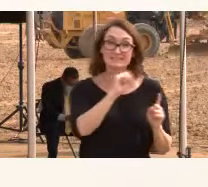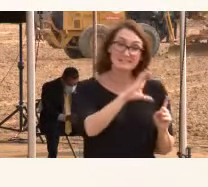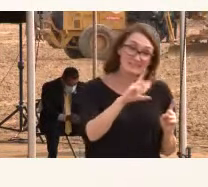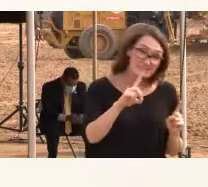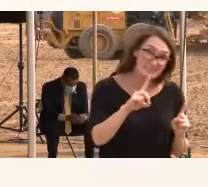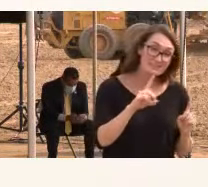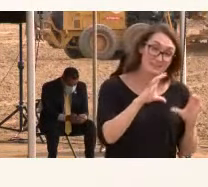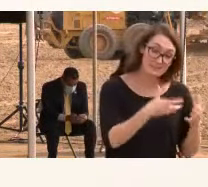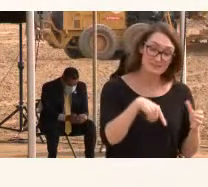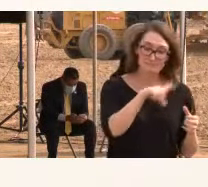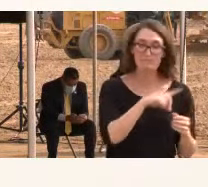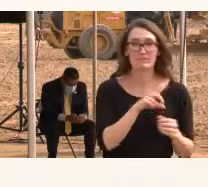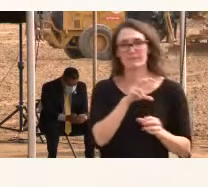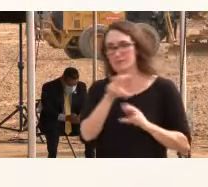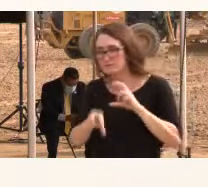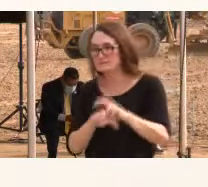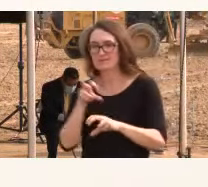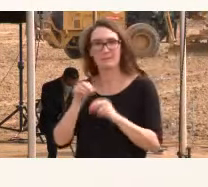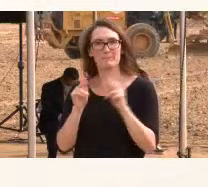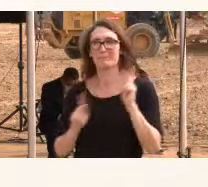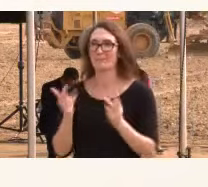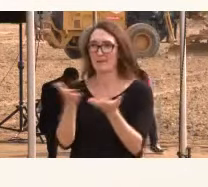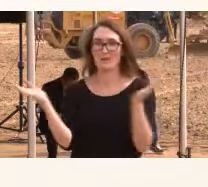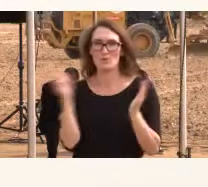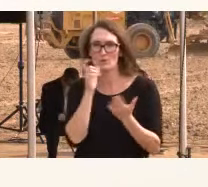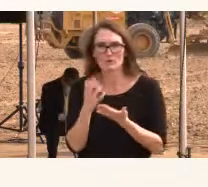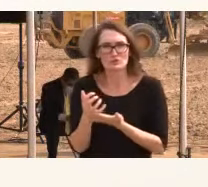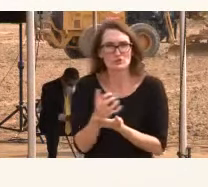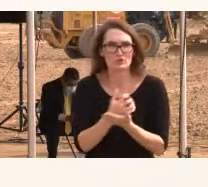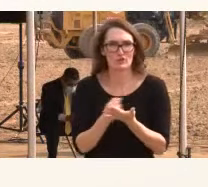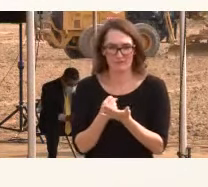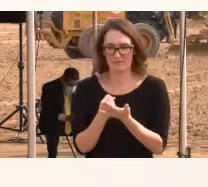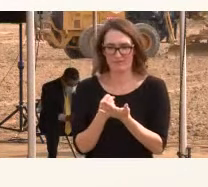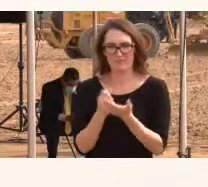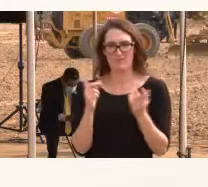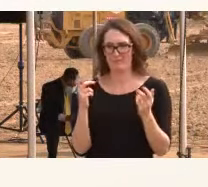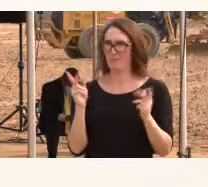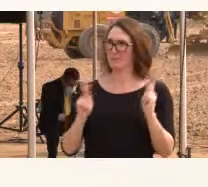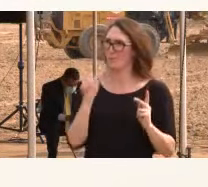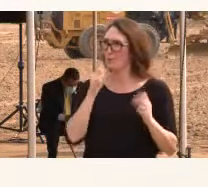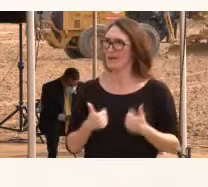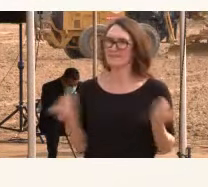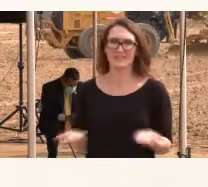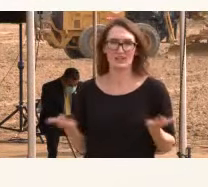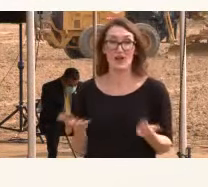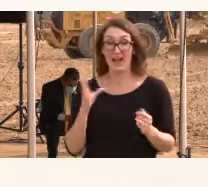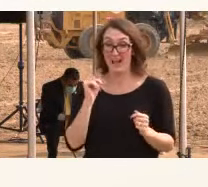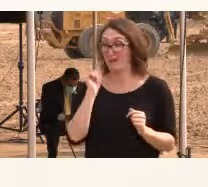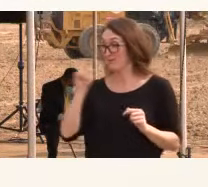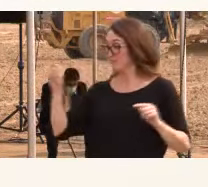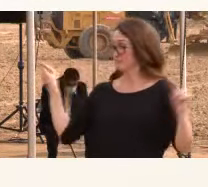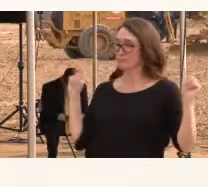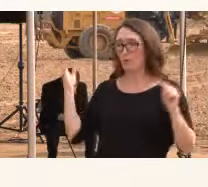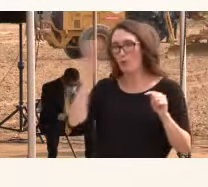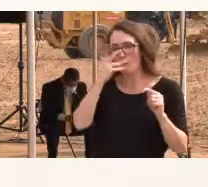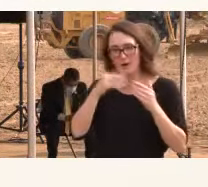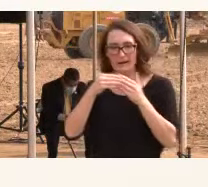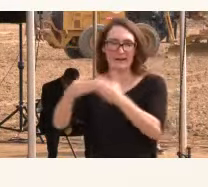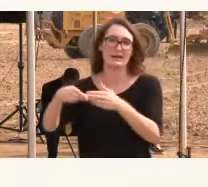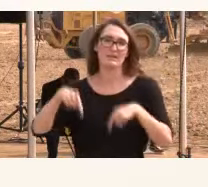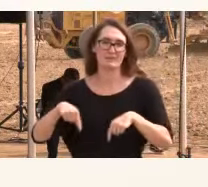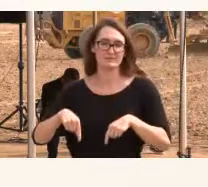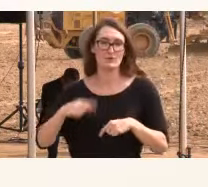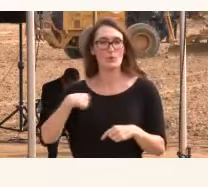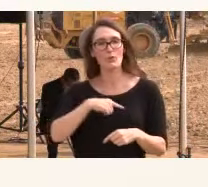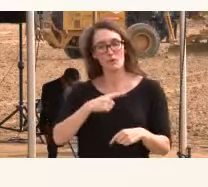Community College District to invest in people that deserve this investment the most, have been the main drivers of this success. We are proud